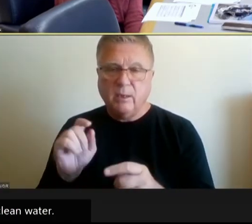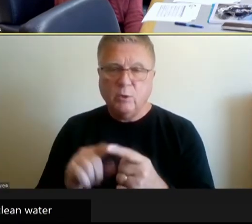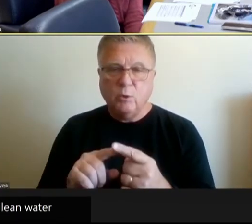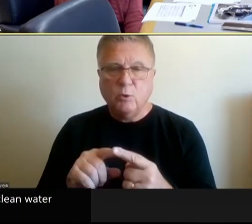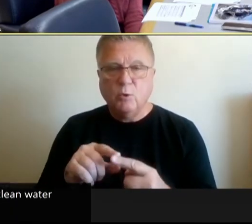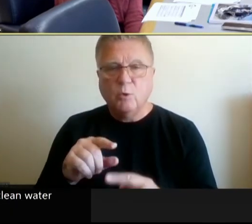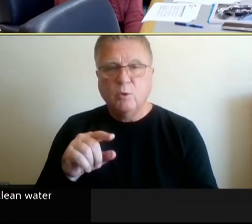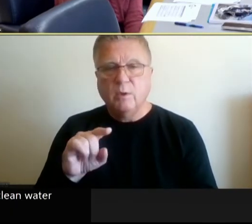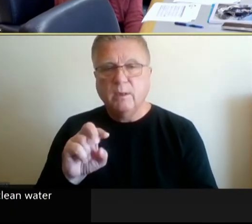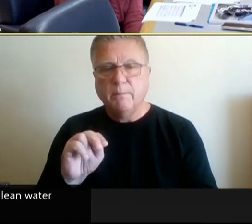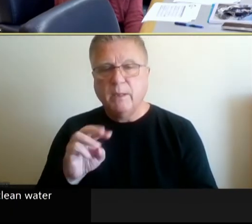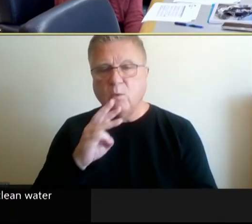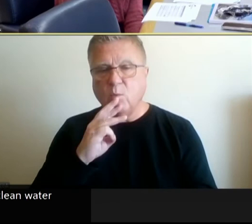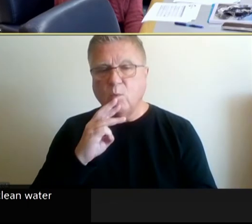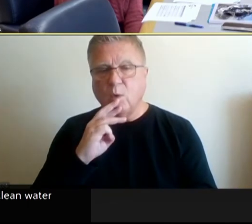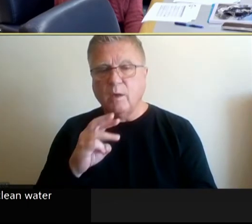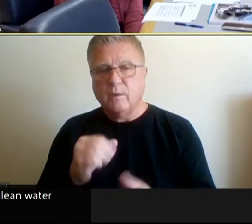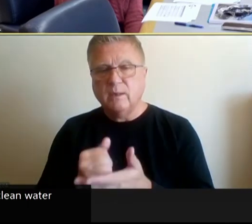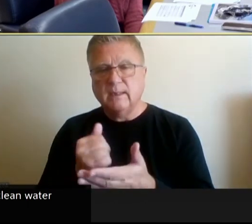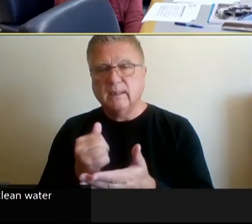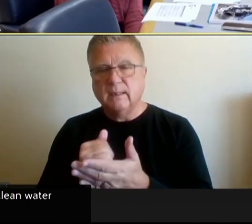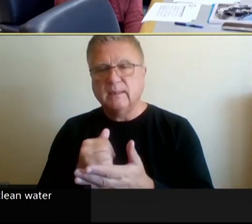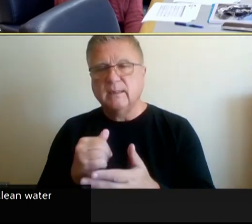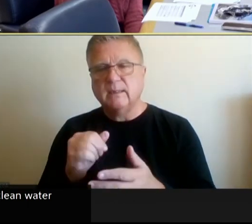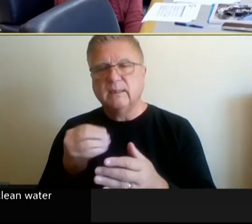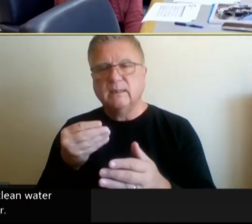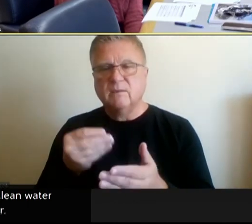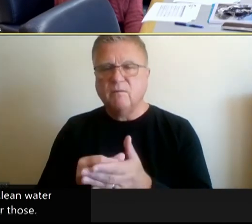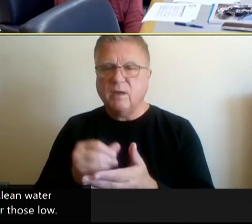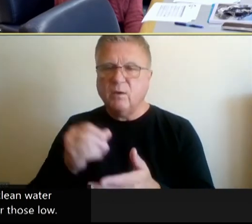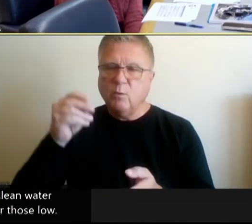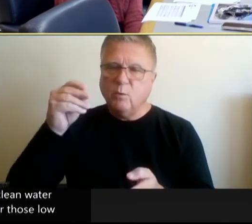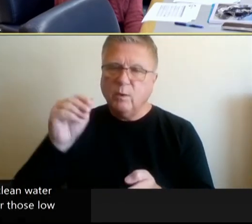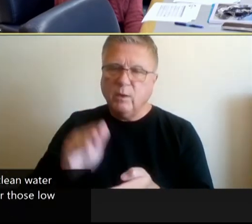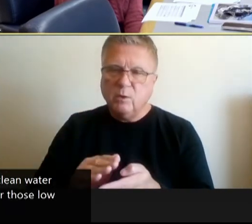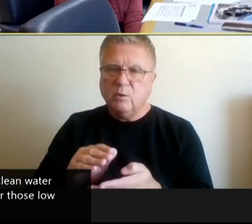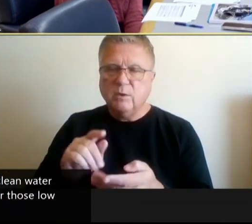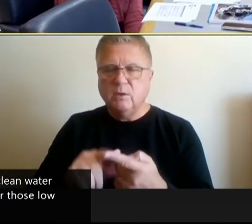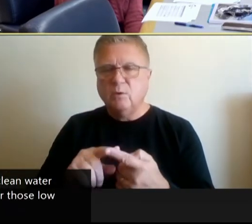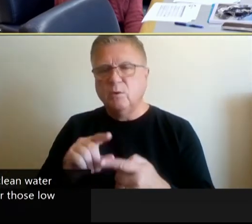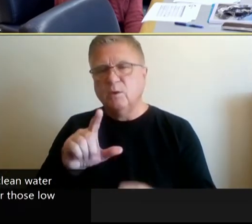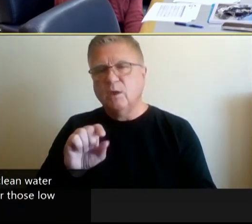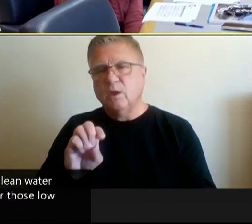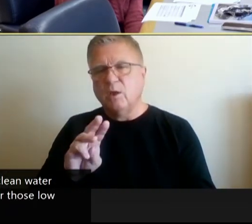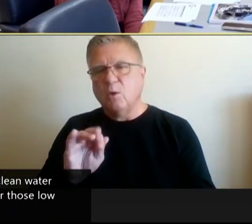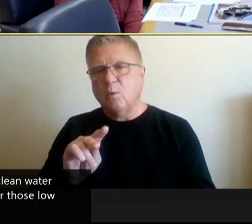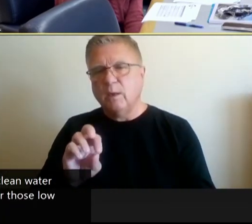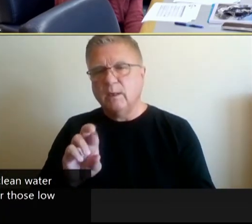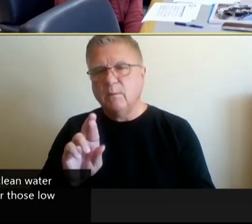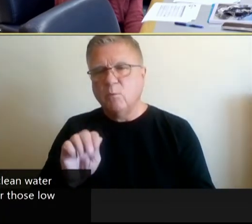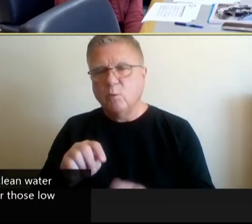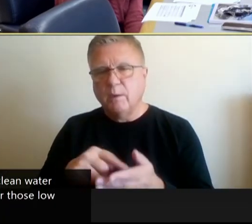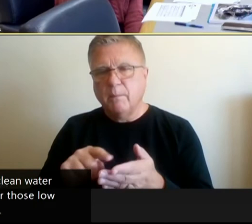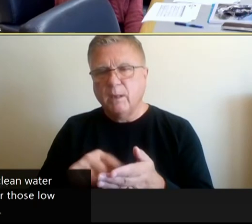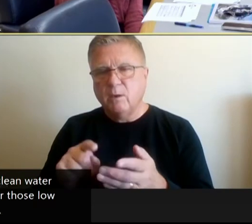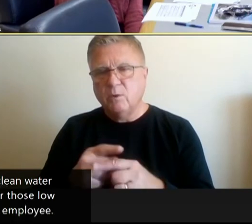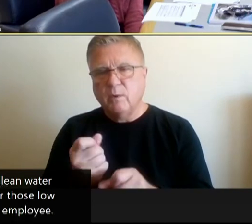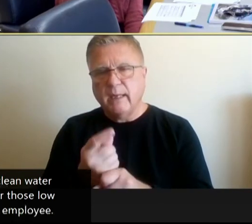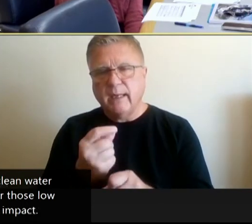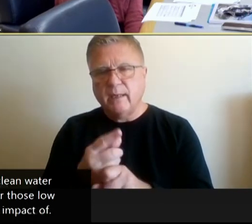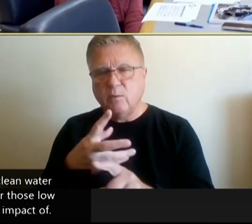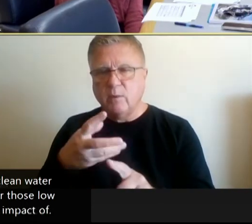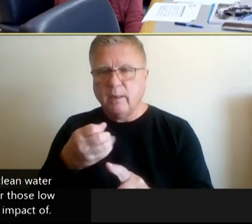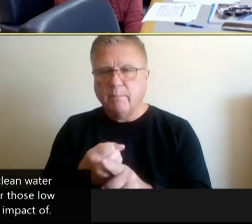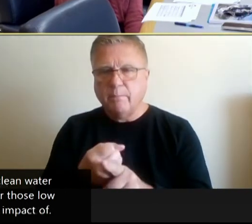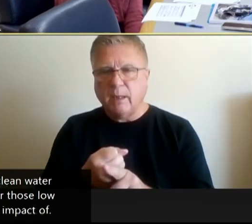Assistance Fund, that will reduce that for those low income rate payers down to an annual impact of